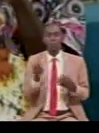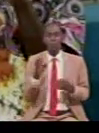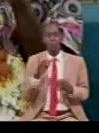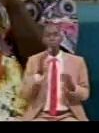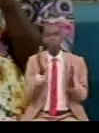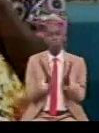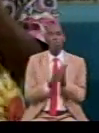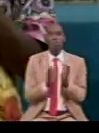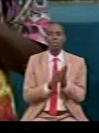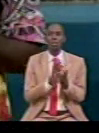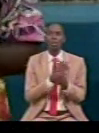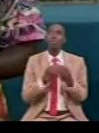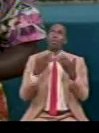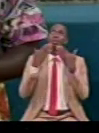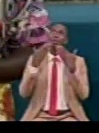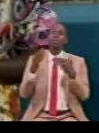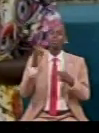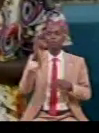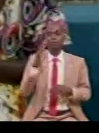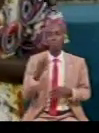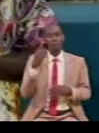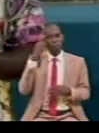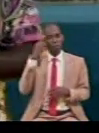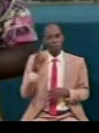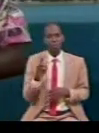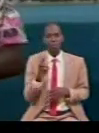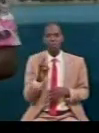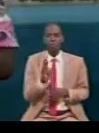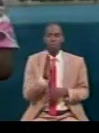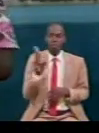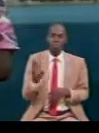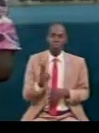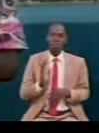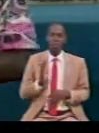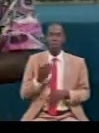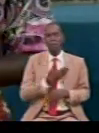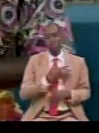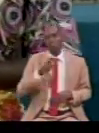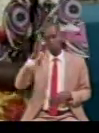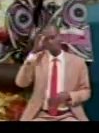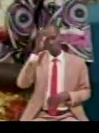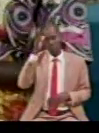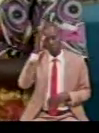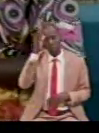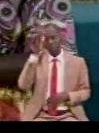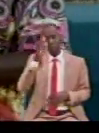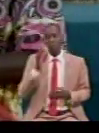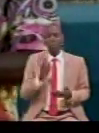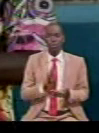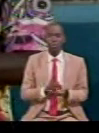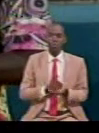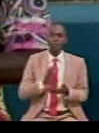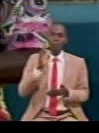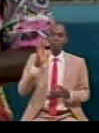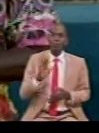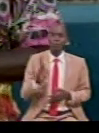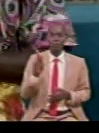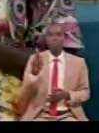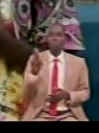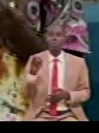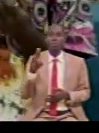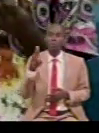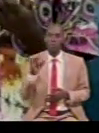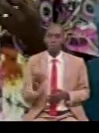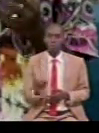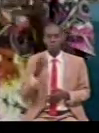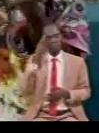for that. I thank God for using our father, Dr. Pastor KUMUYI, for